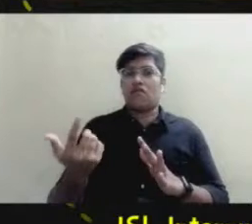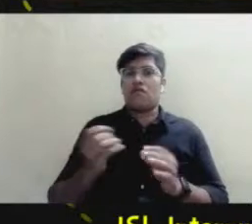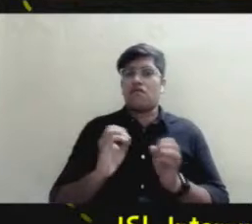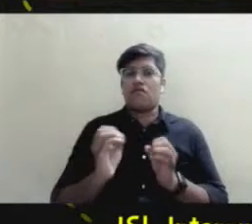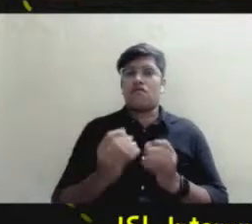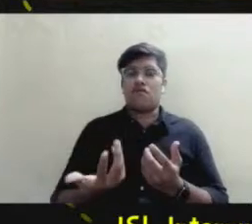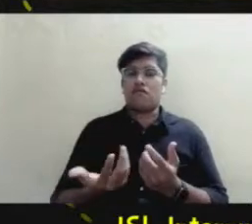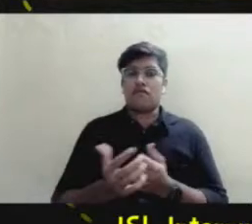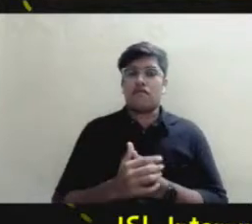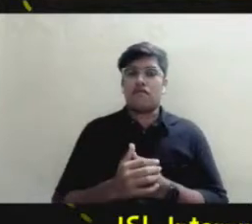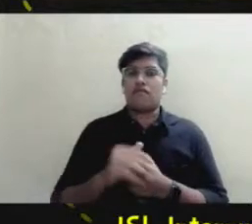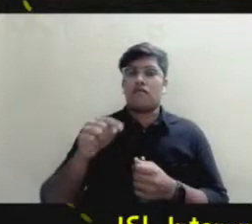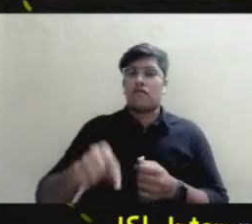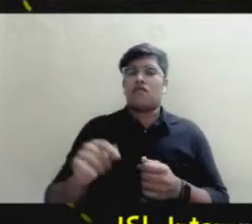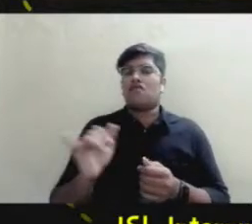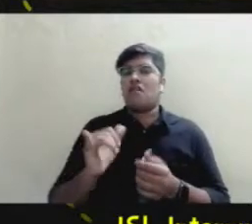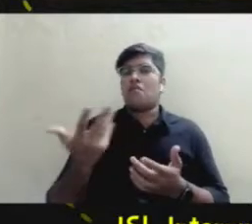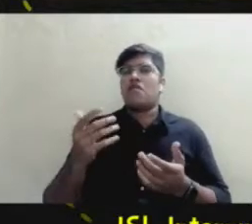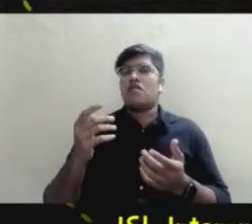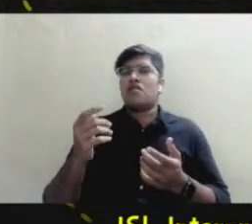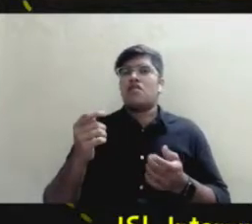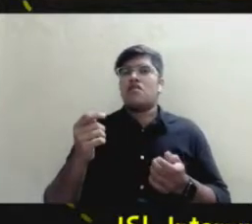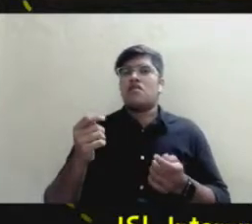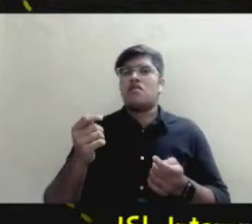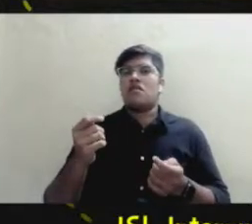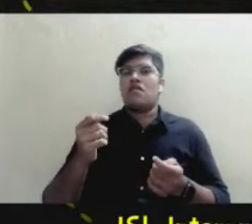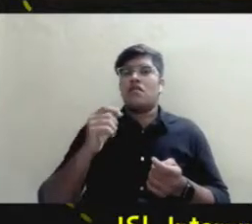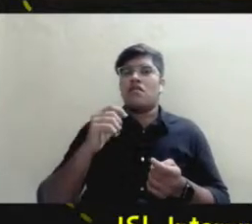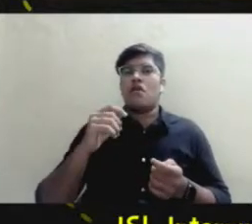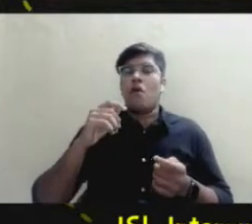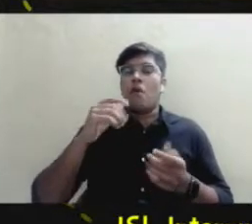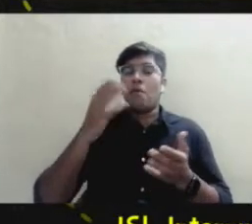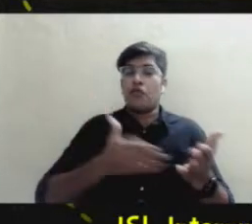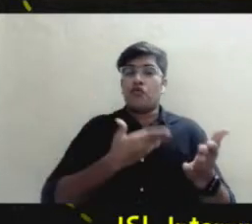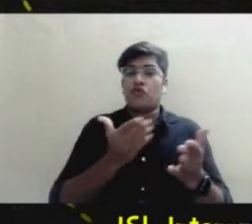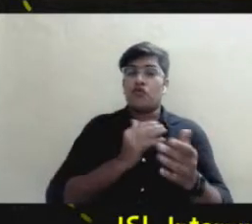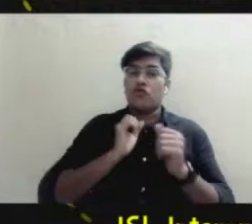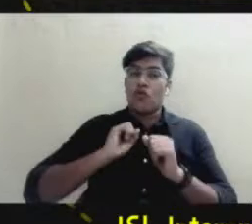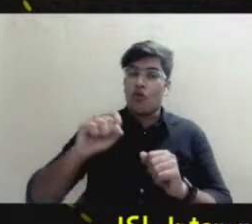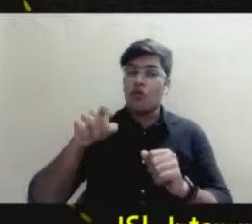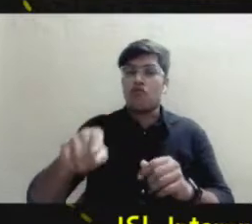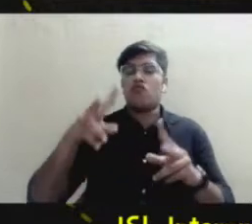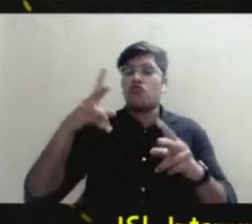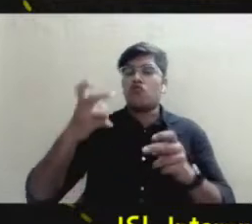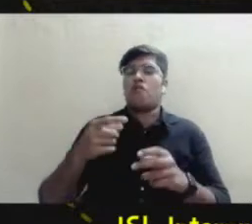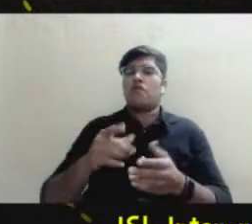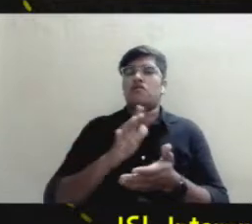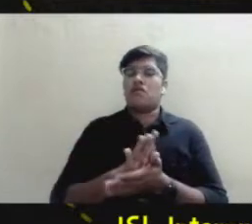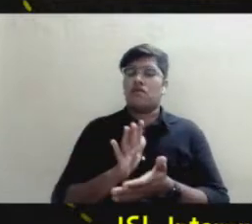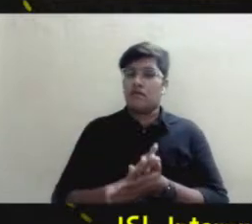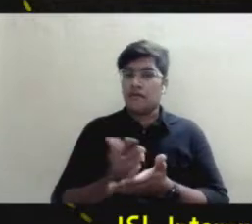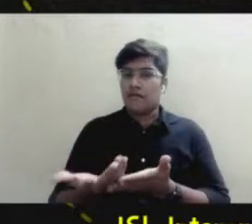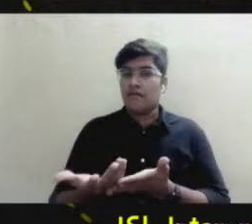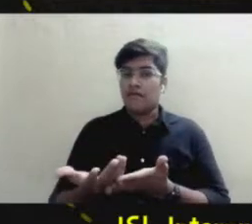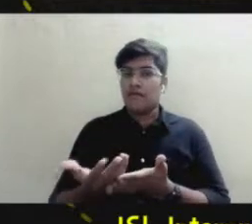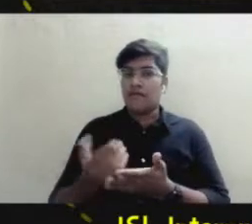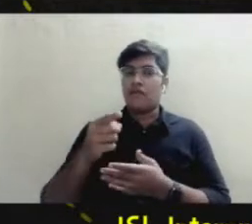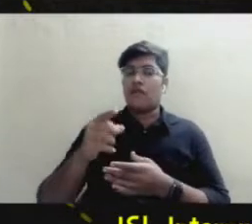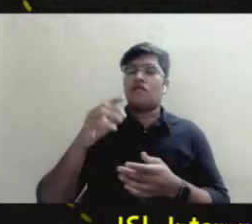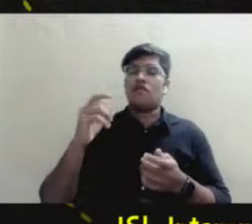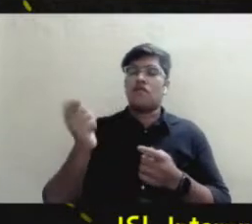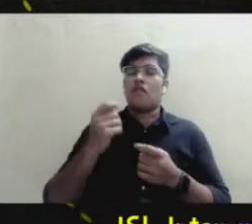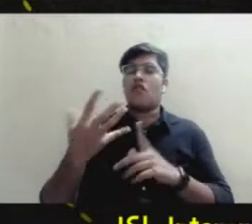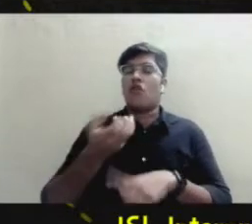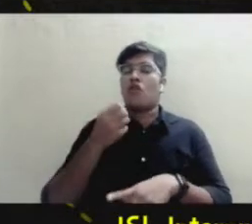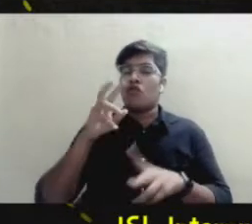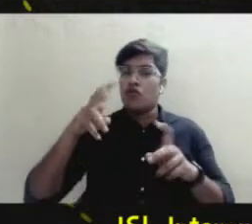It's celebrating the absence in the music, but in a sense, it's celebrating the fact, the